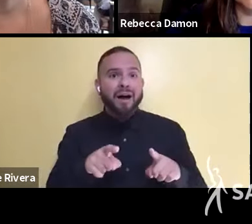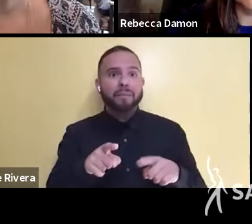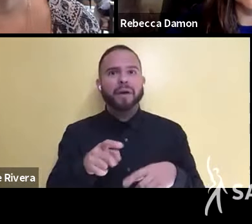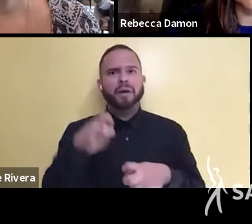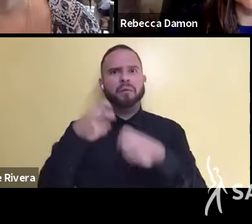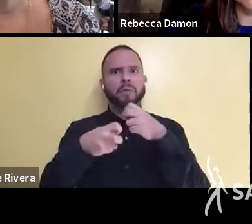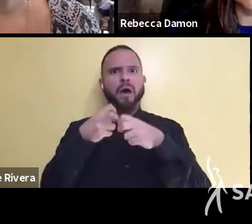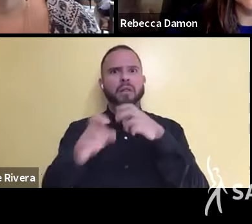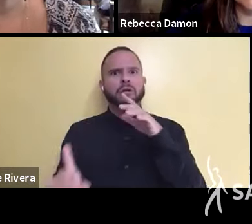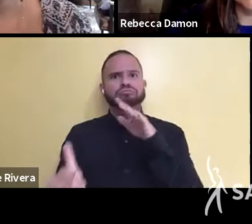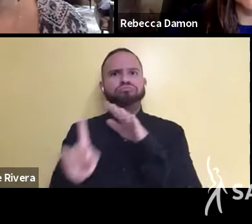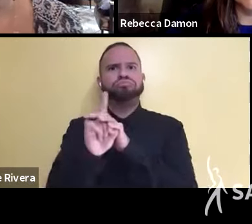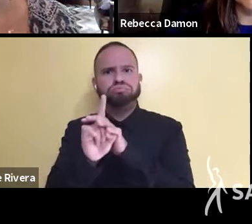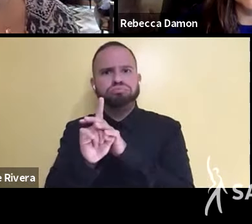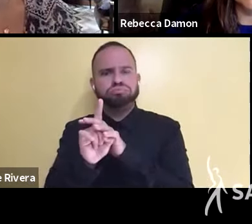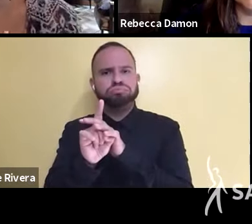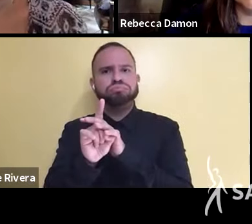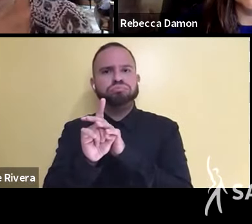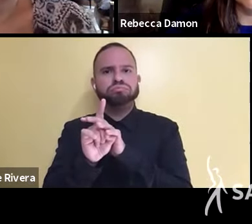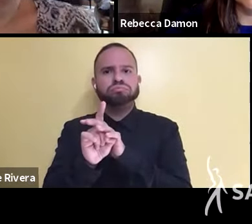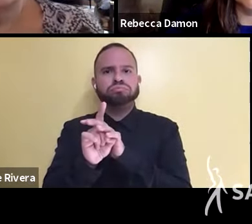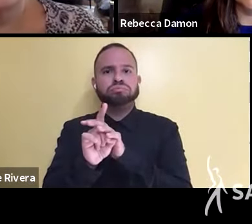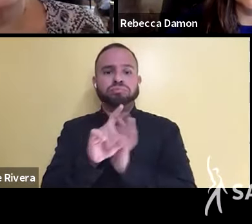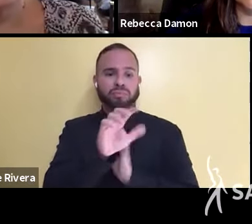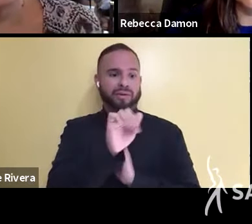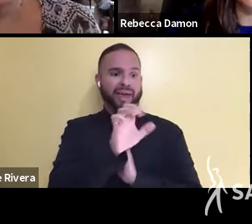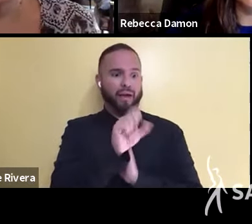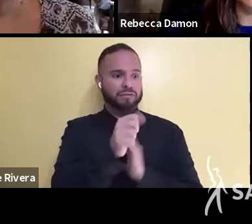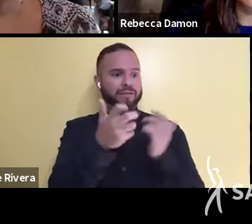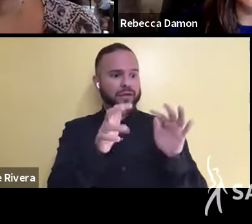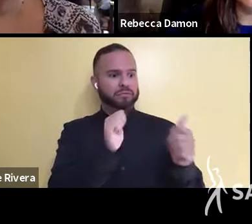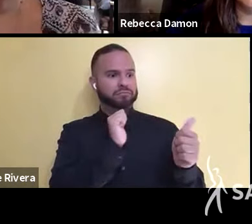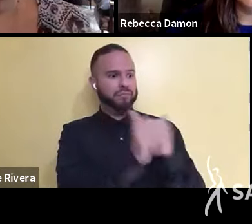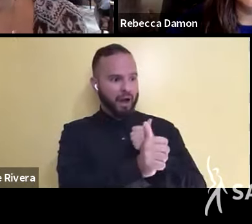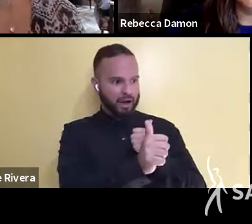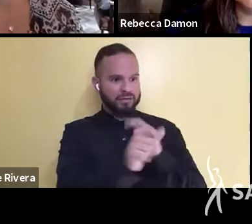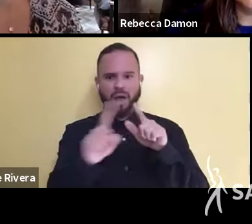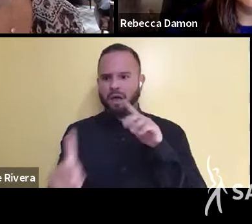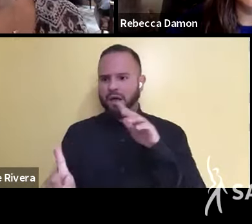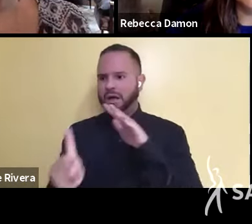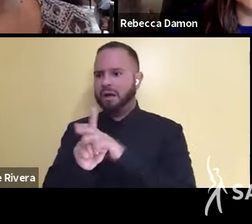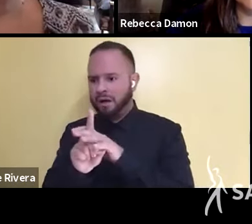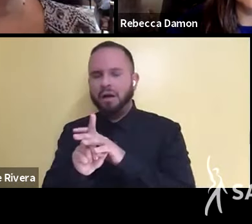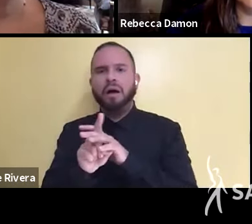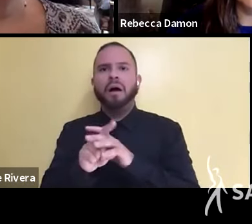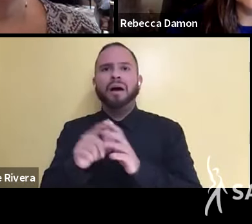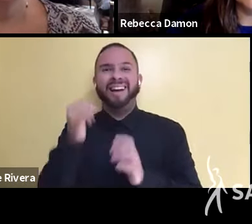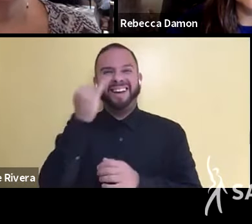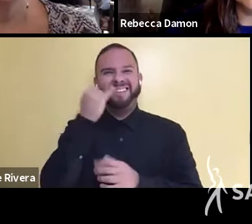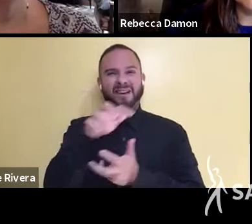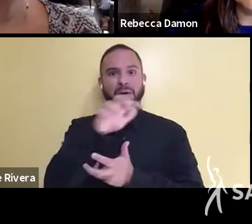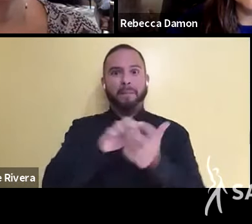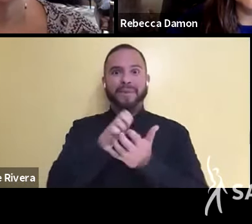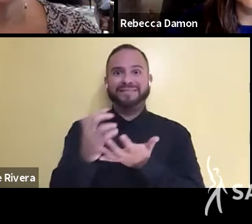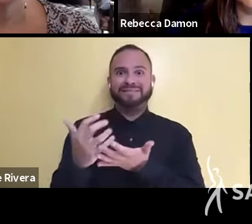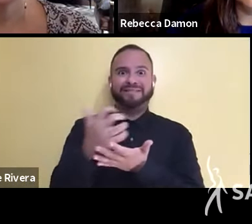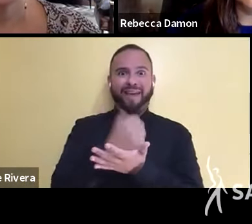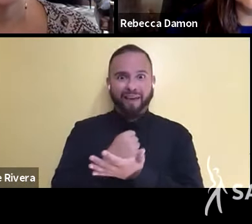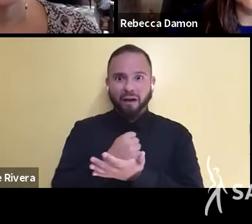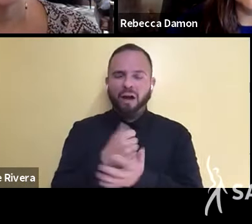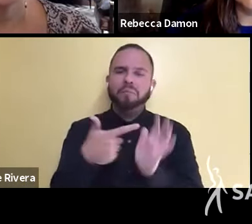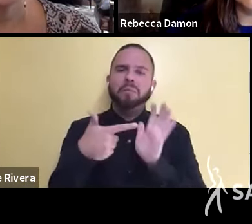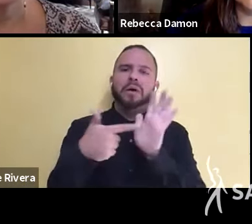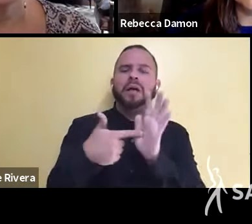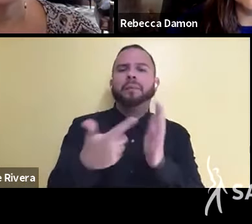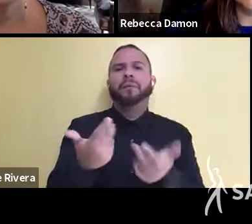arose after the CARES Act was implemented was that mixed income workers, like so many actors who receive a